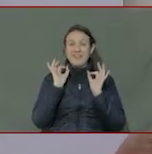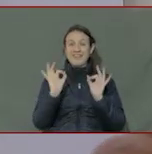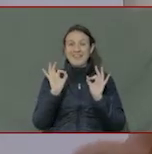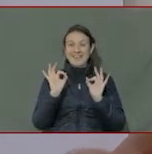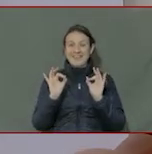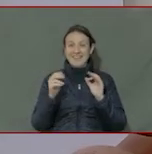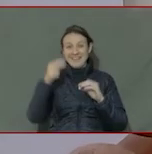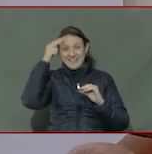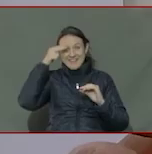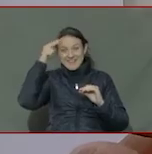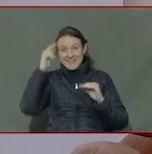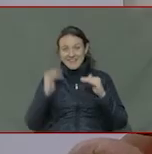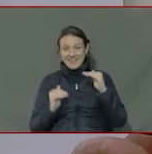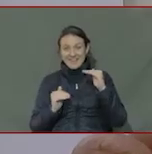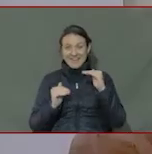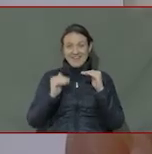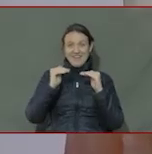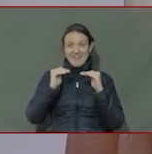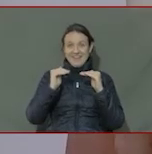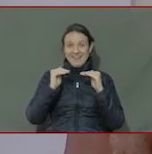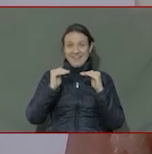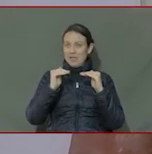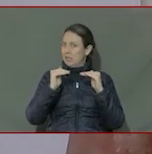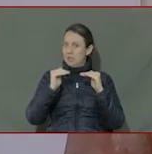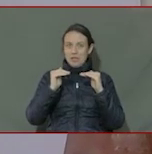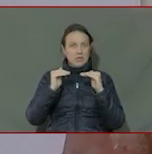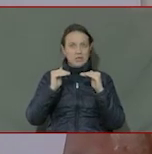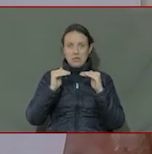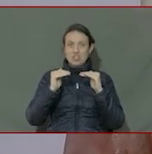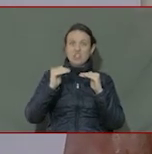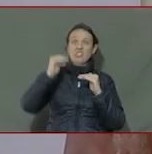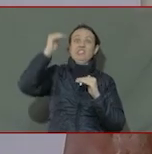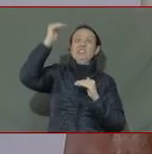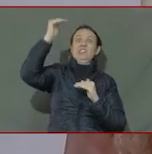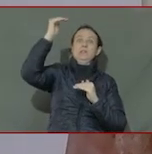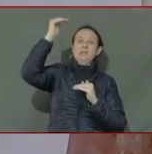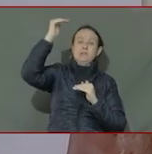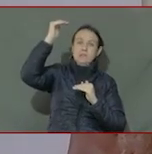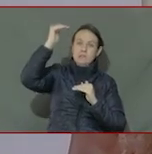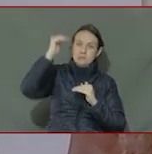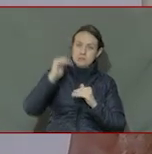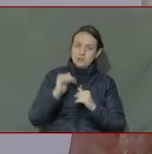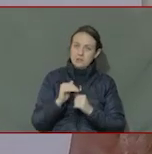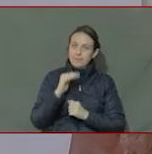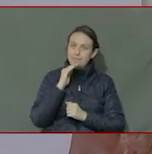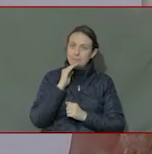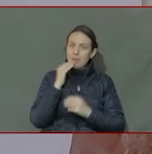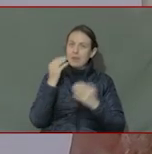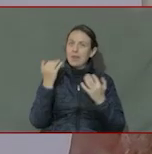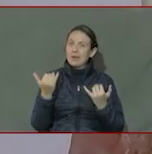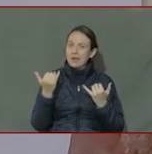normal? It went where? Above normal, which means now it became